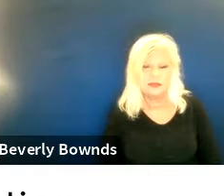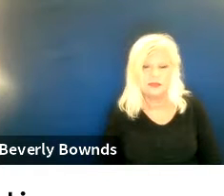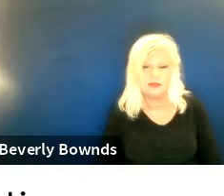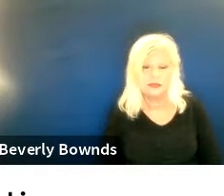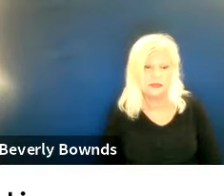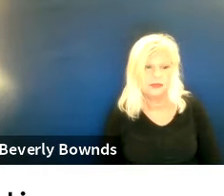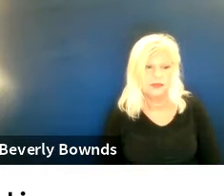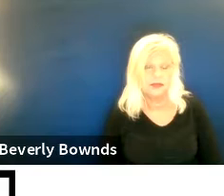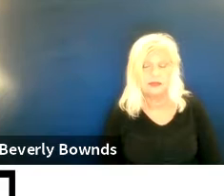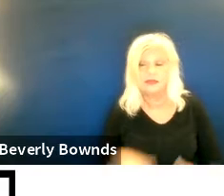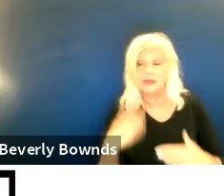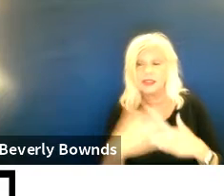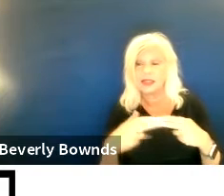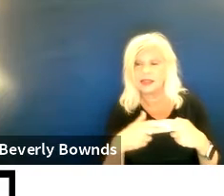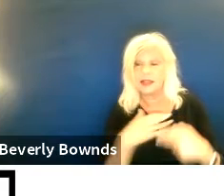Next, please.